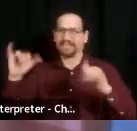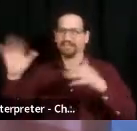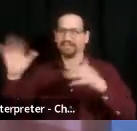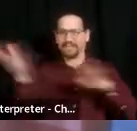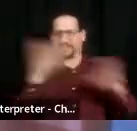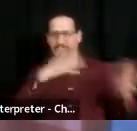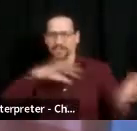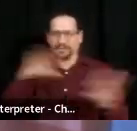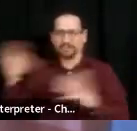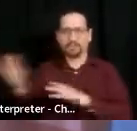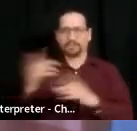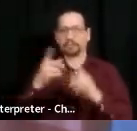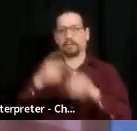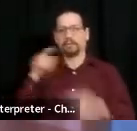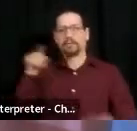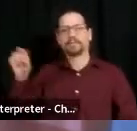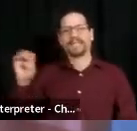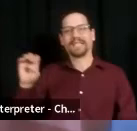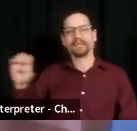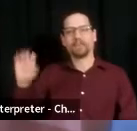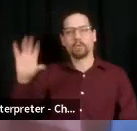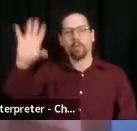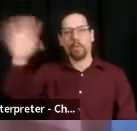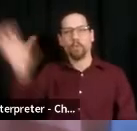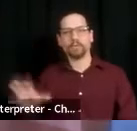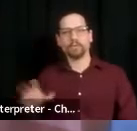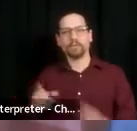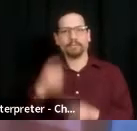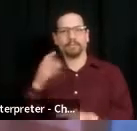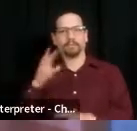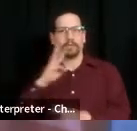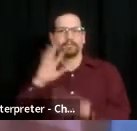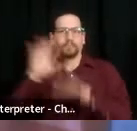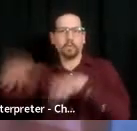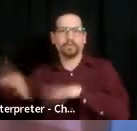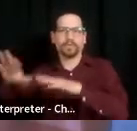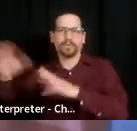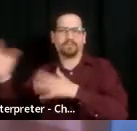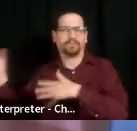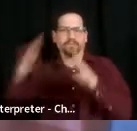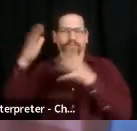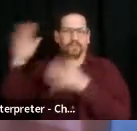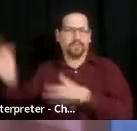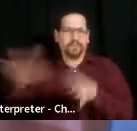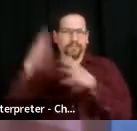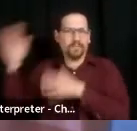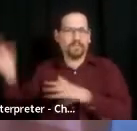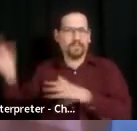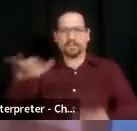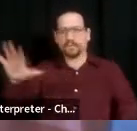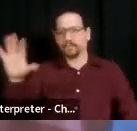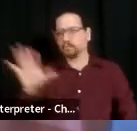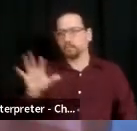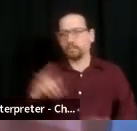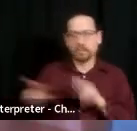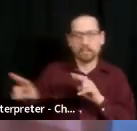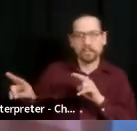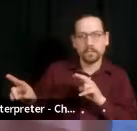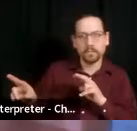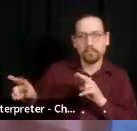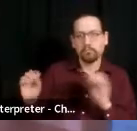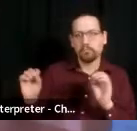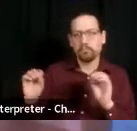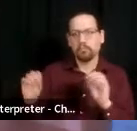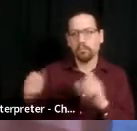inches, and so we were fortunate today in Rhode Island to we restored, you know, even in the challenging conditions that are out